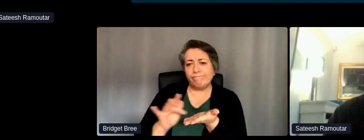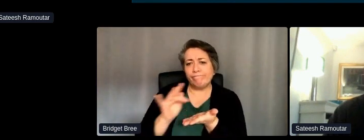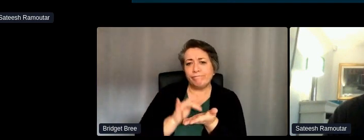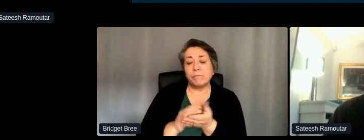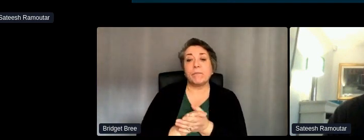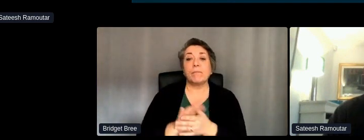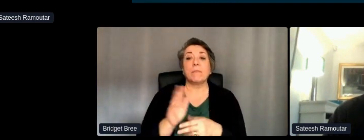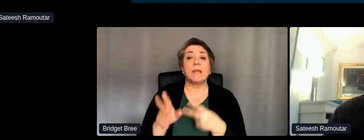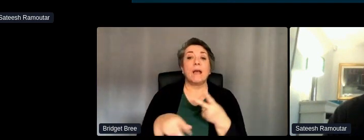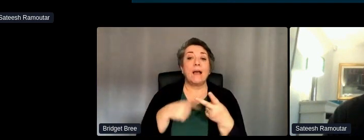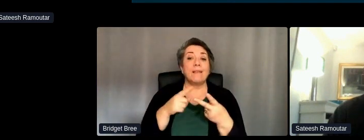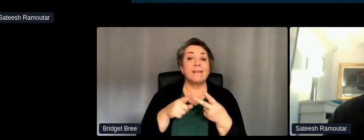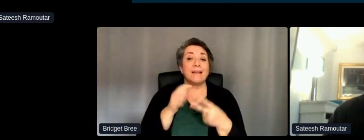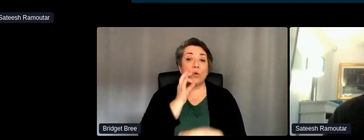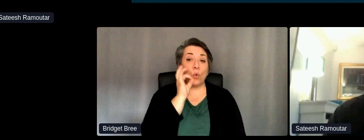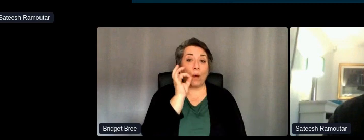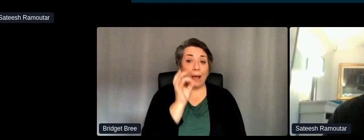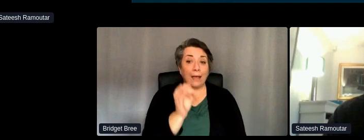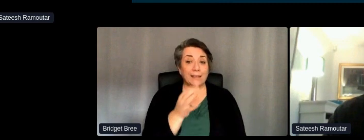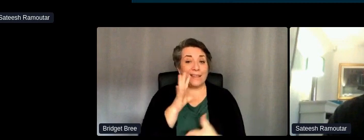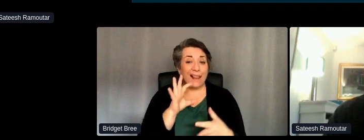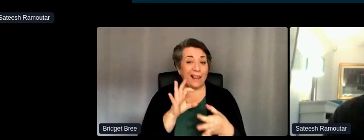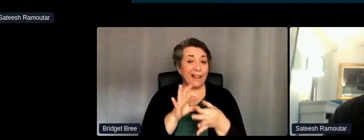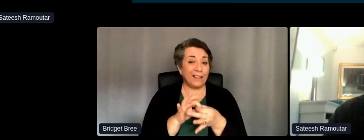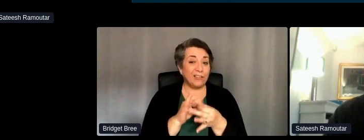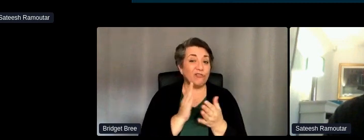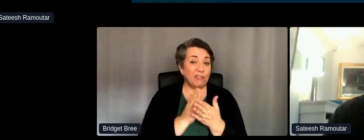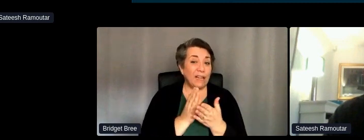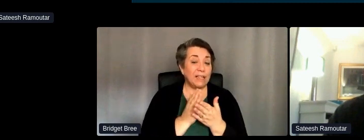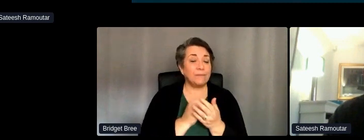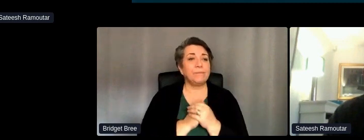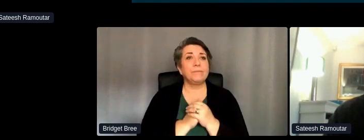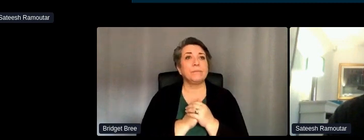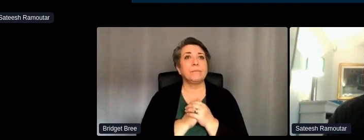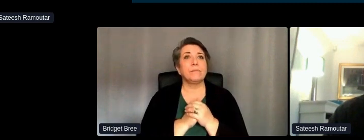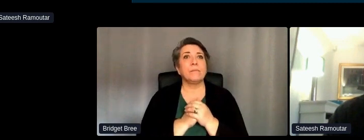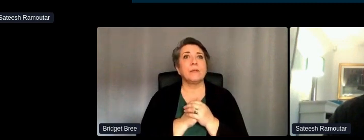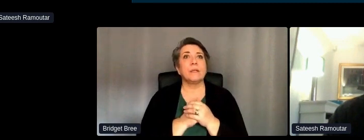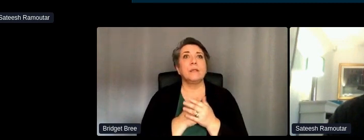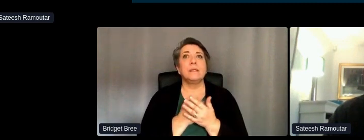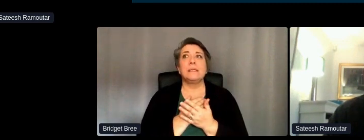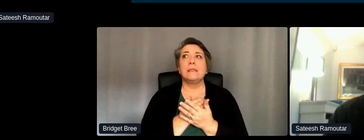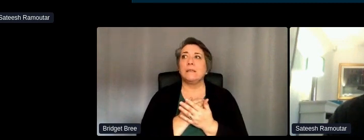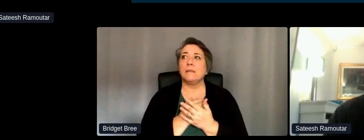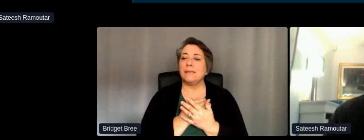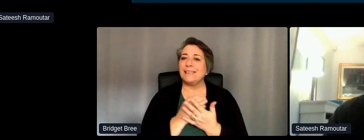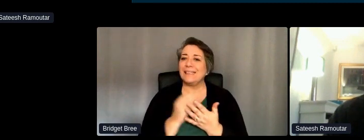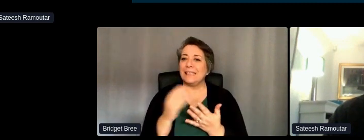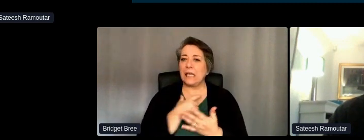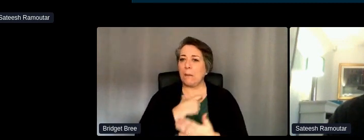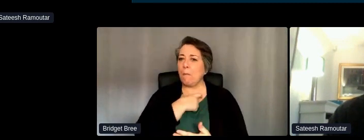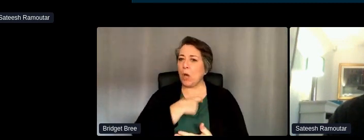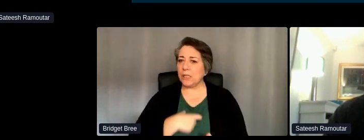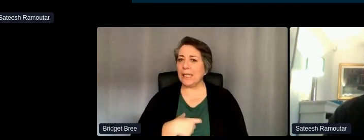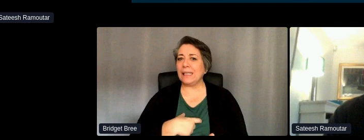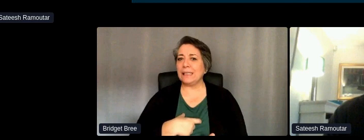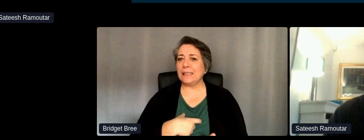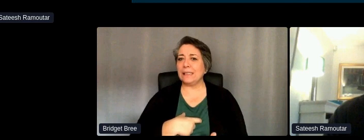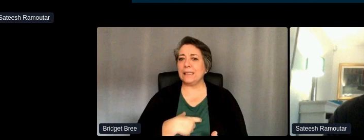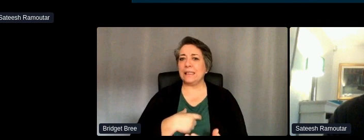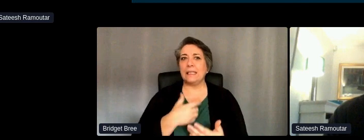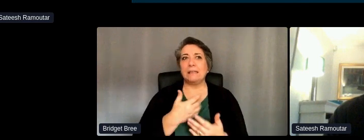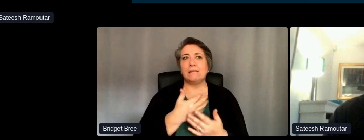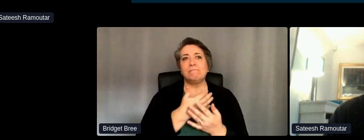related about the distinct personalities and common issues, but also catering for a